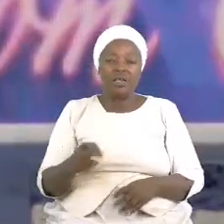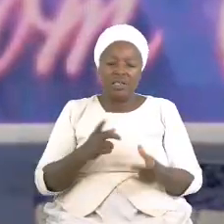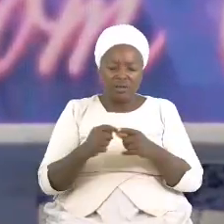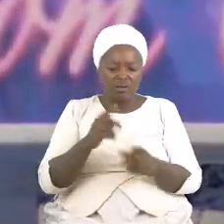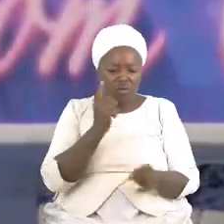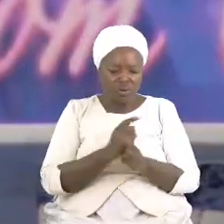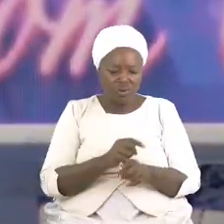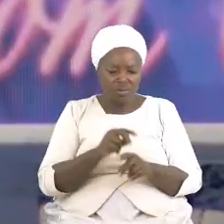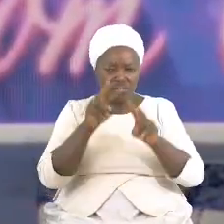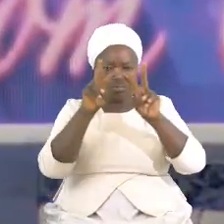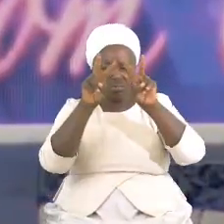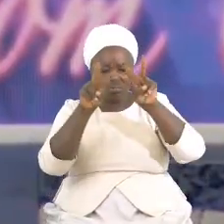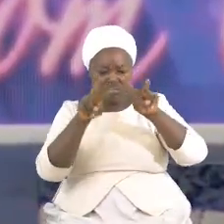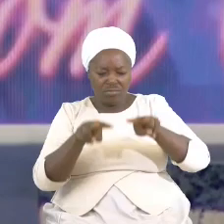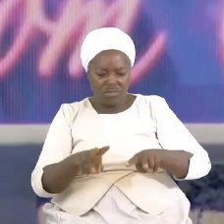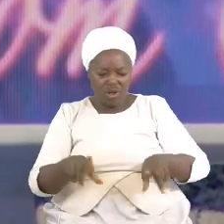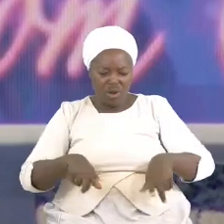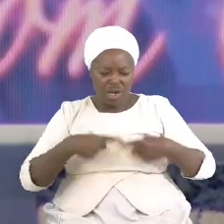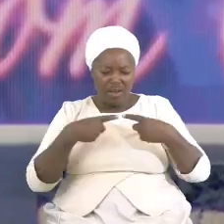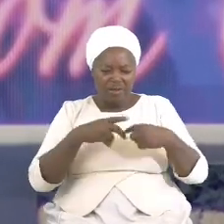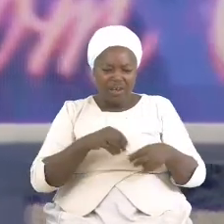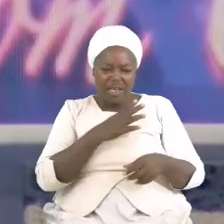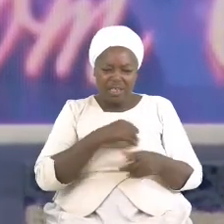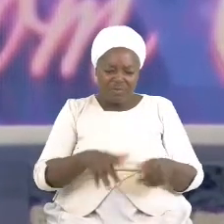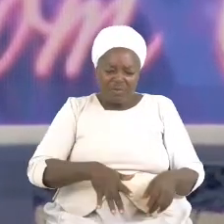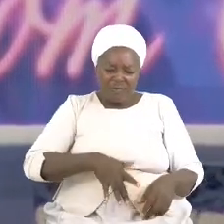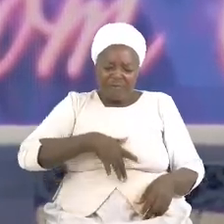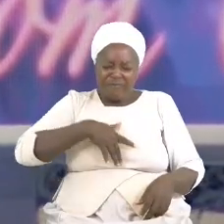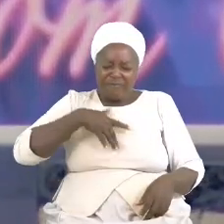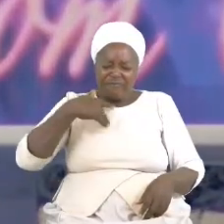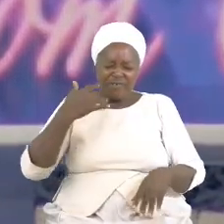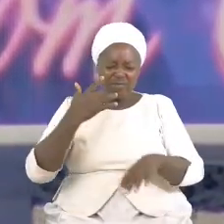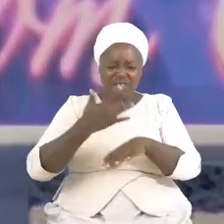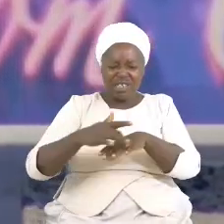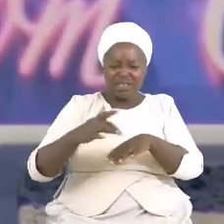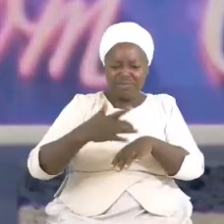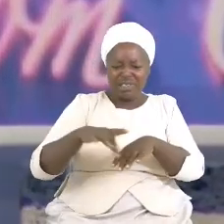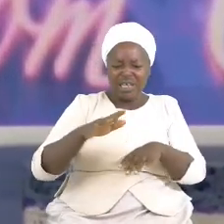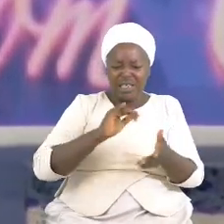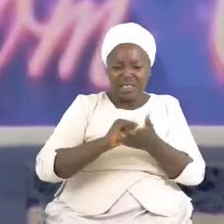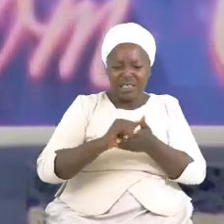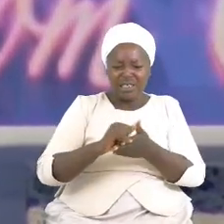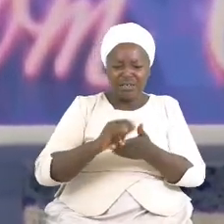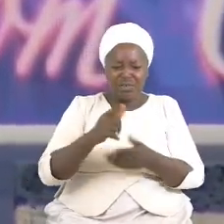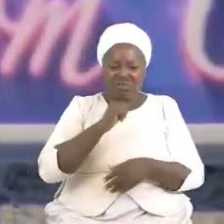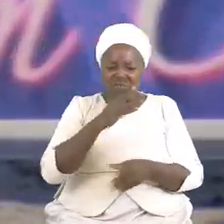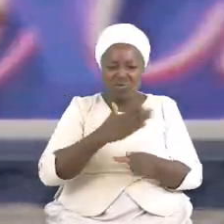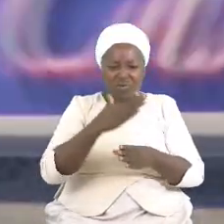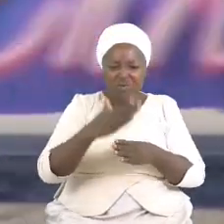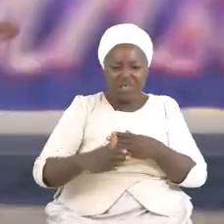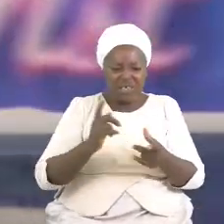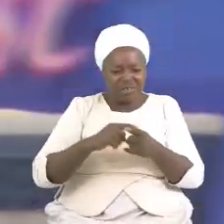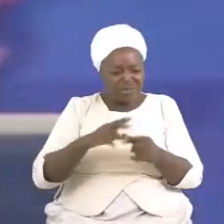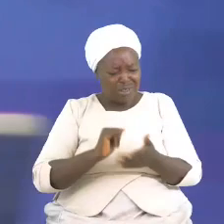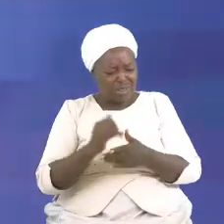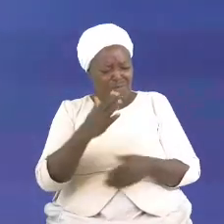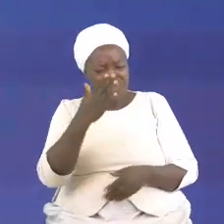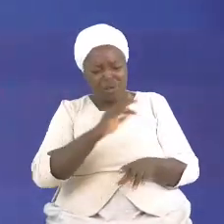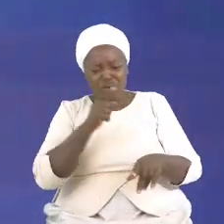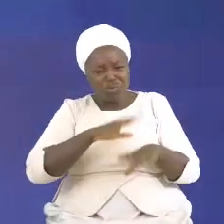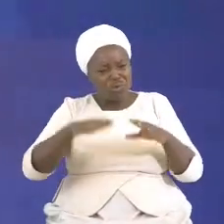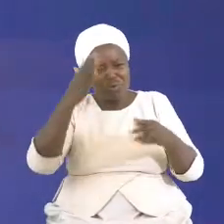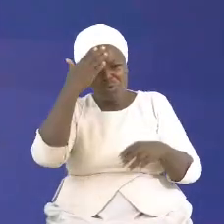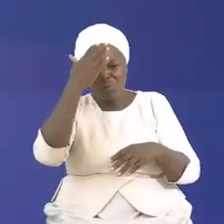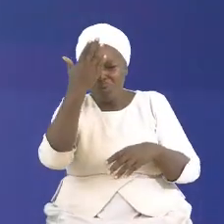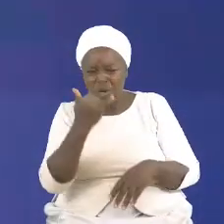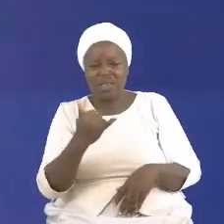That life is not the way it ought to be. You don't know what, you don't know why. But that natural need,